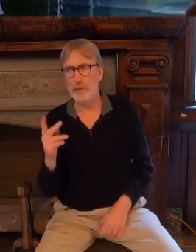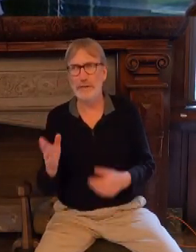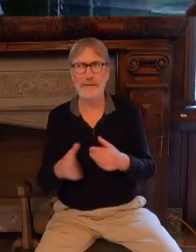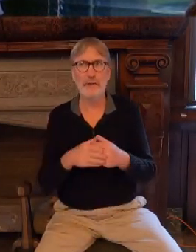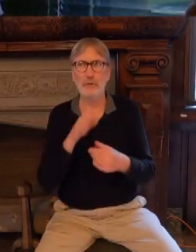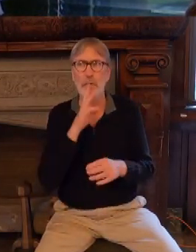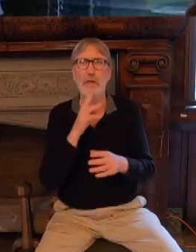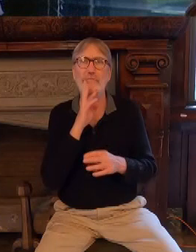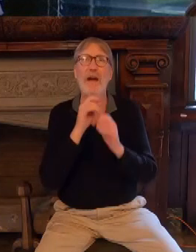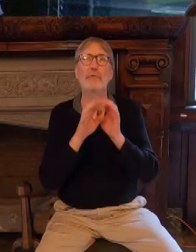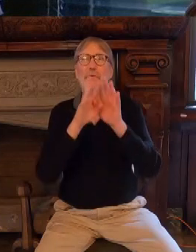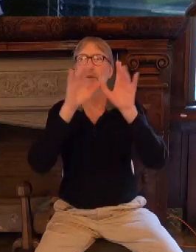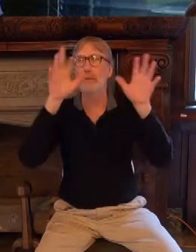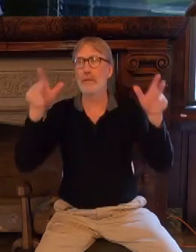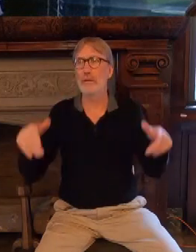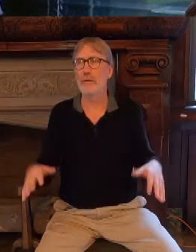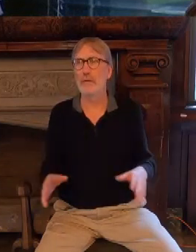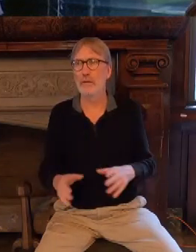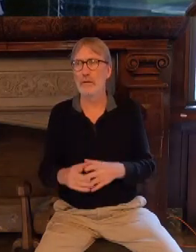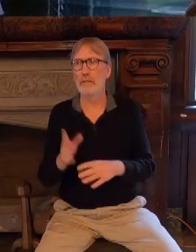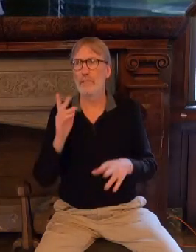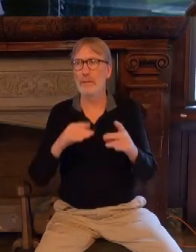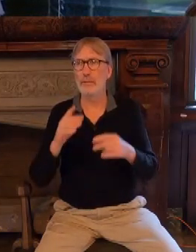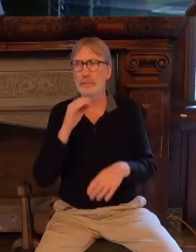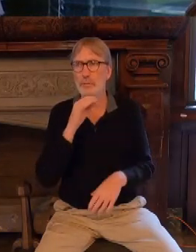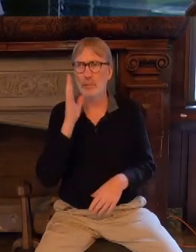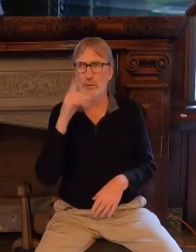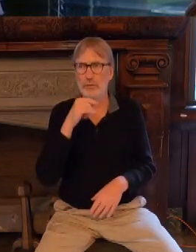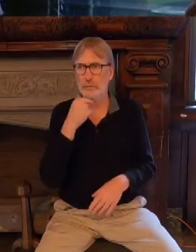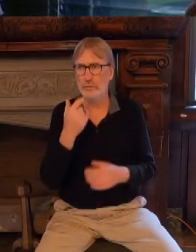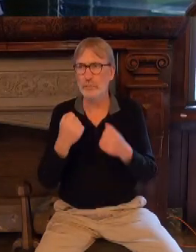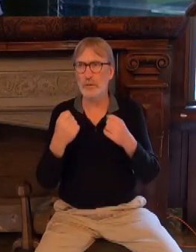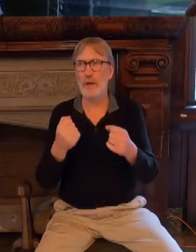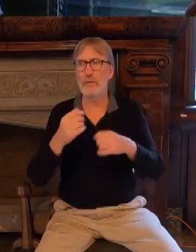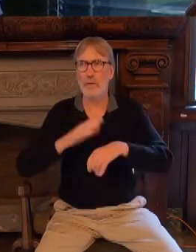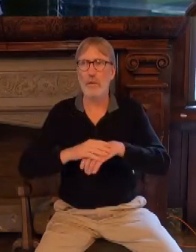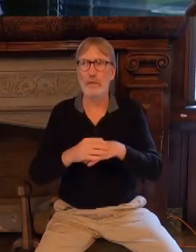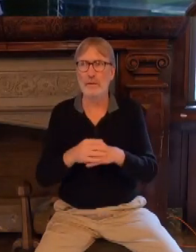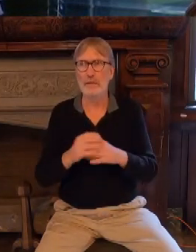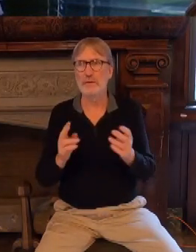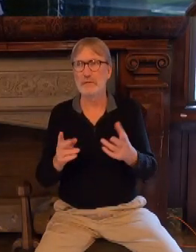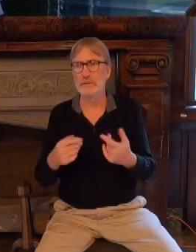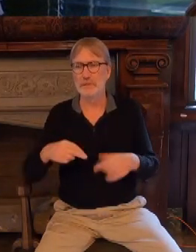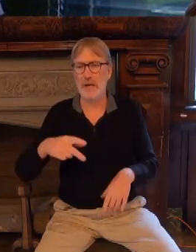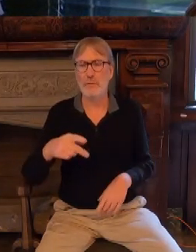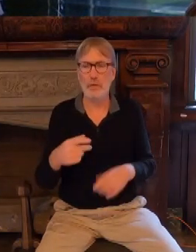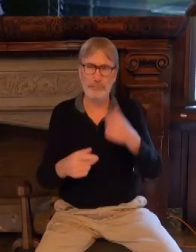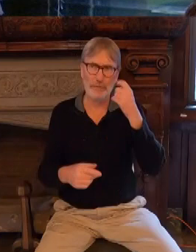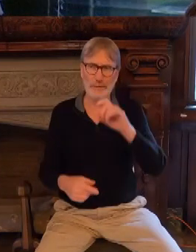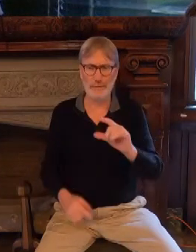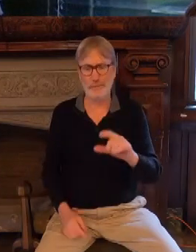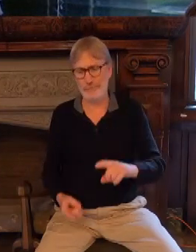pump, people are going to drive on the sidewalk to park. And that's because you only have a 2-inch curb.